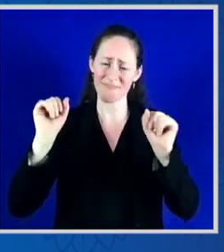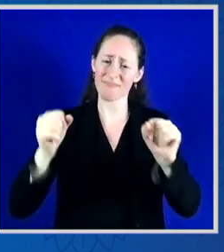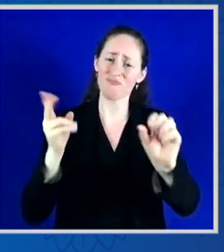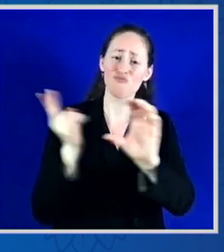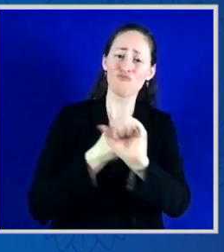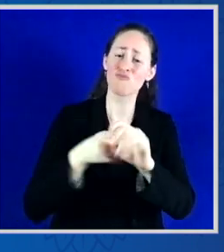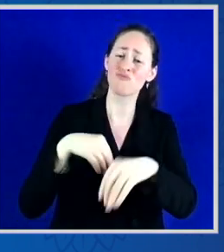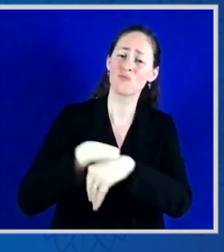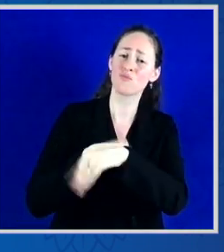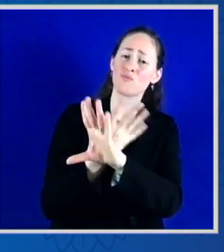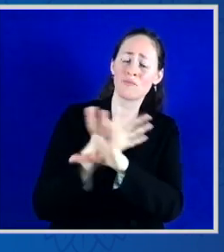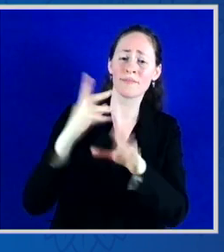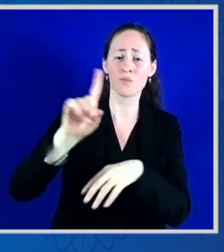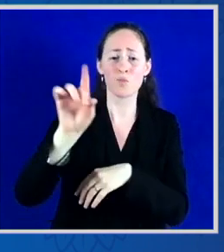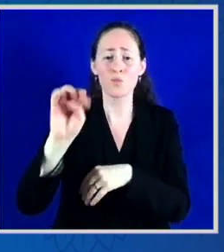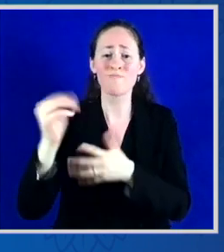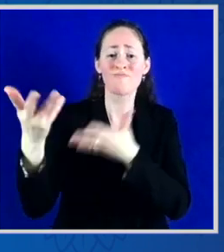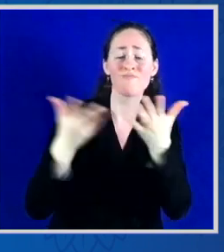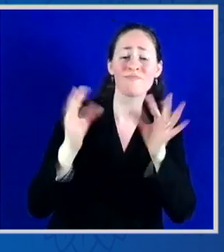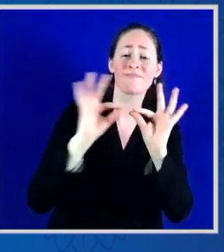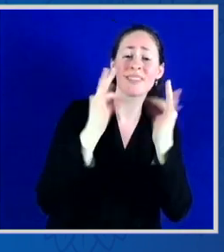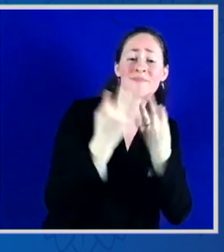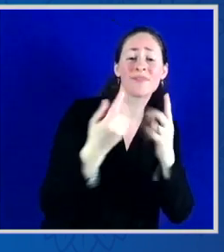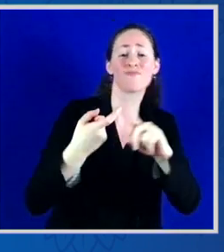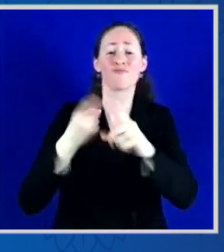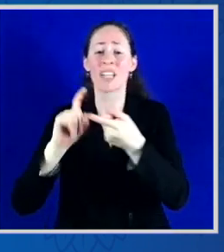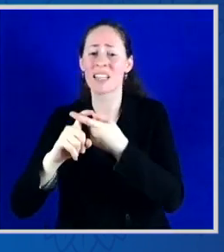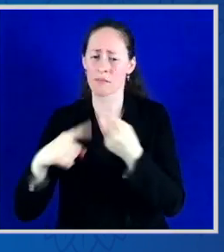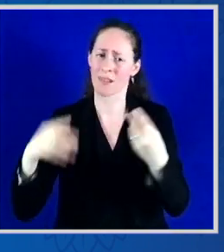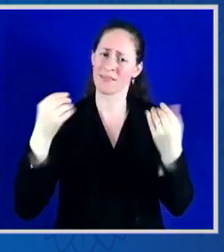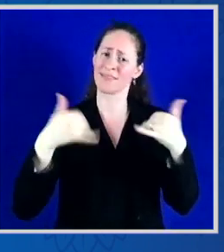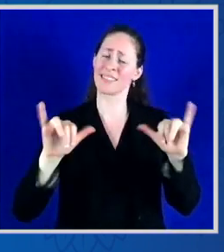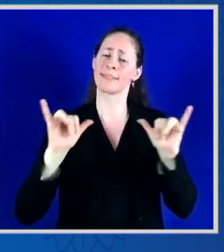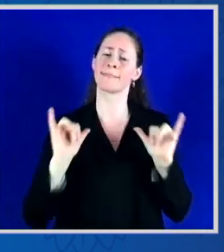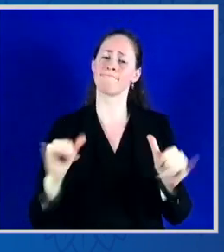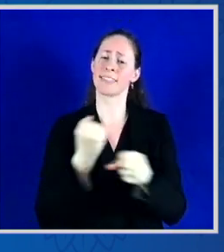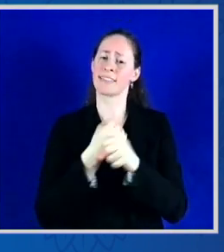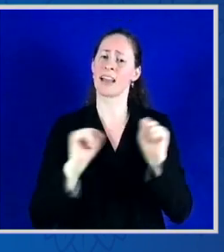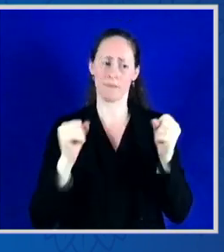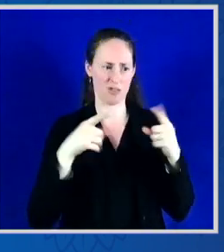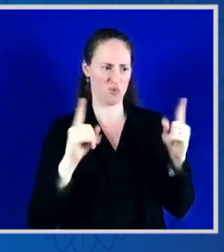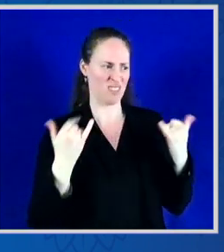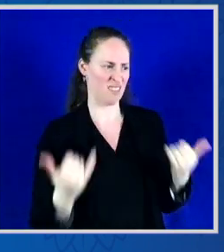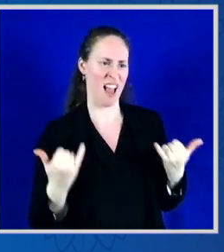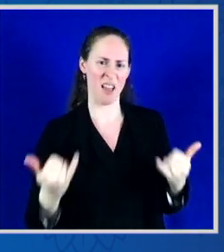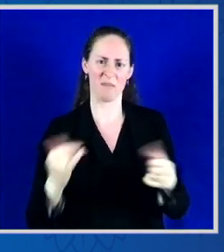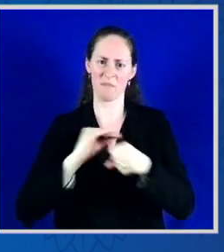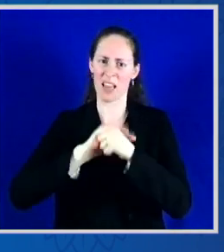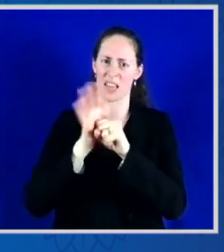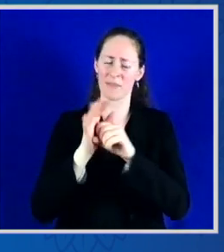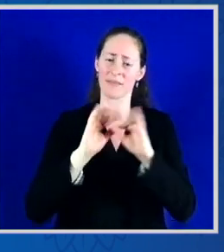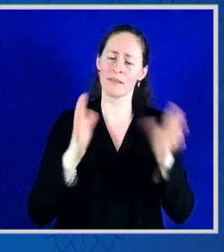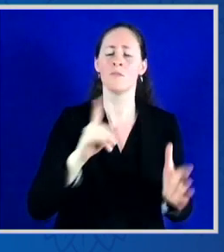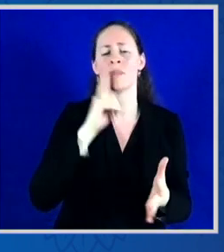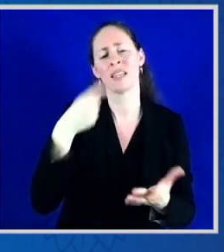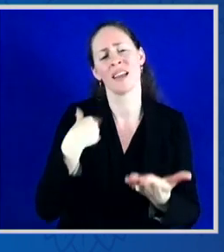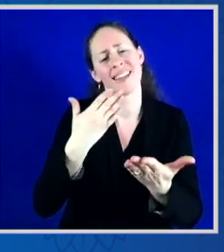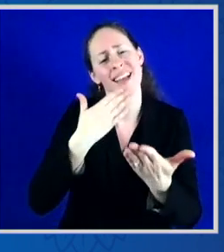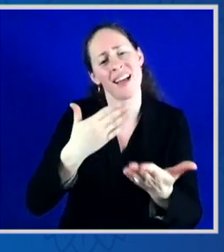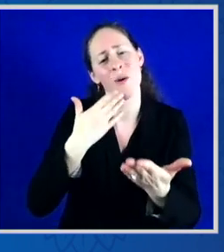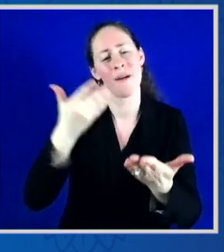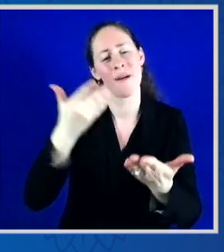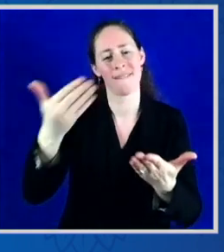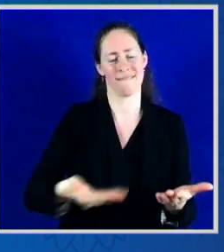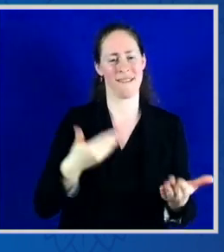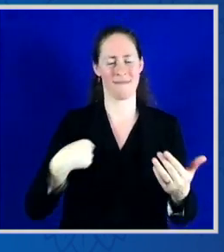can see your friends, and you can be safe during the pandemic. We very much appreciate the invitation to come here today to